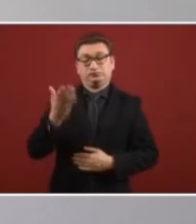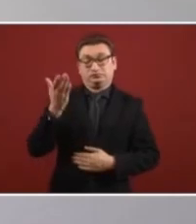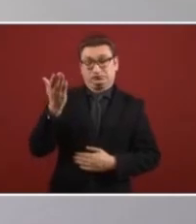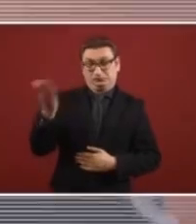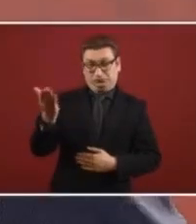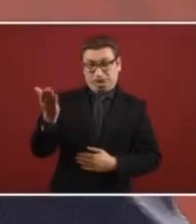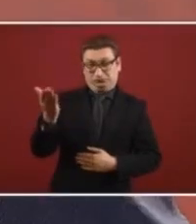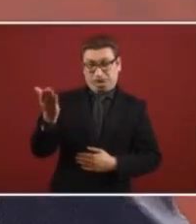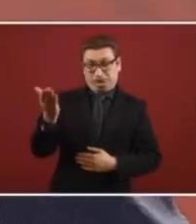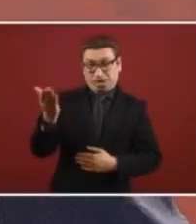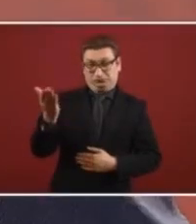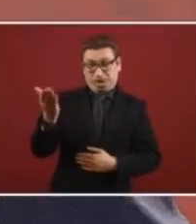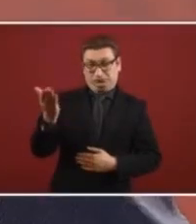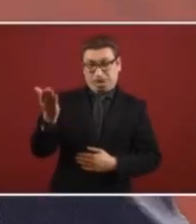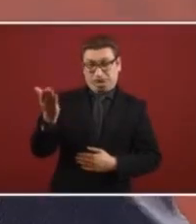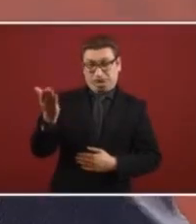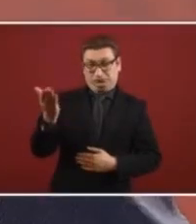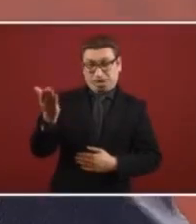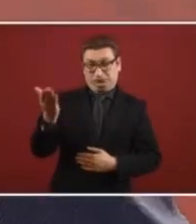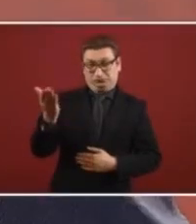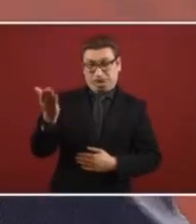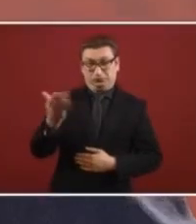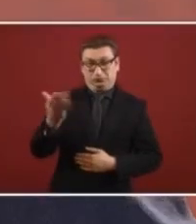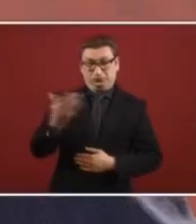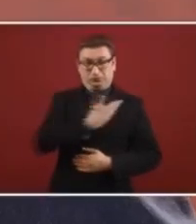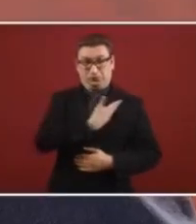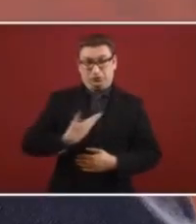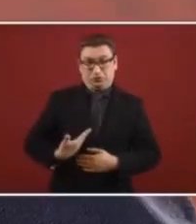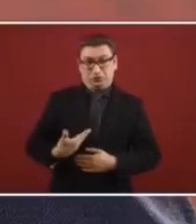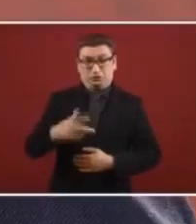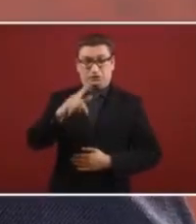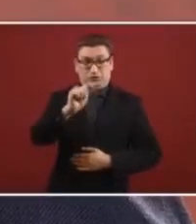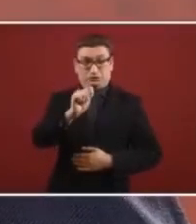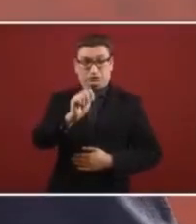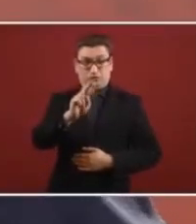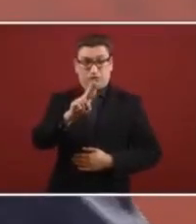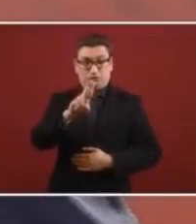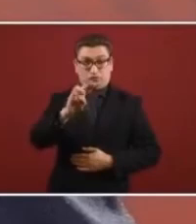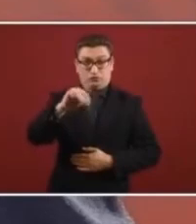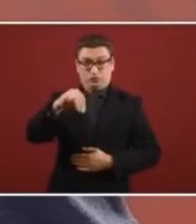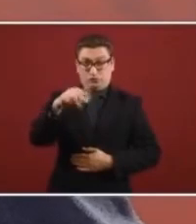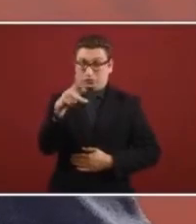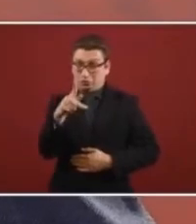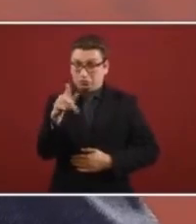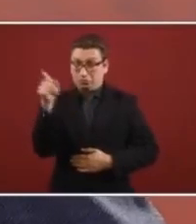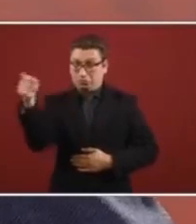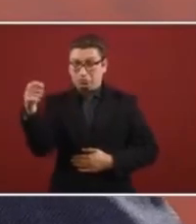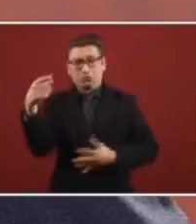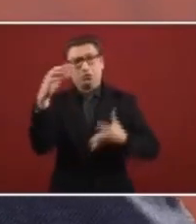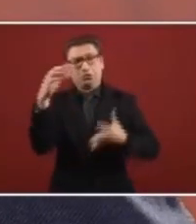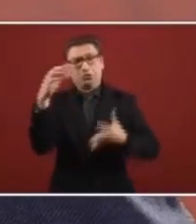presidente Trump The opinion of President Trump ha sido de respeto